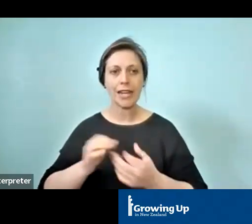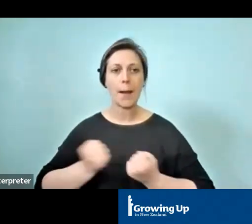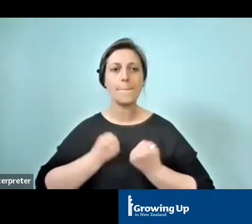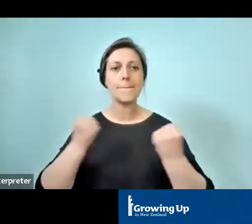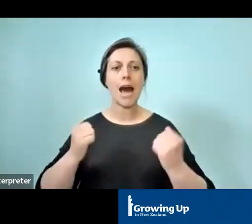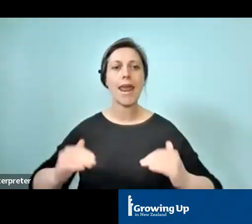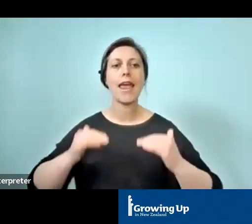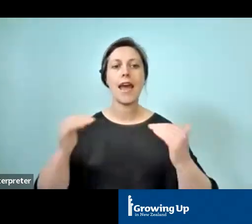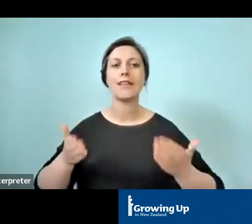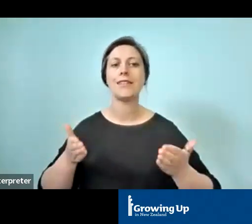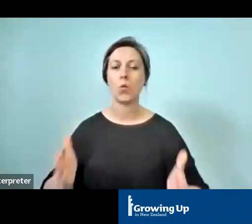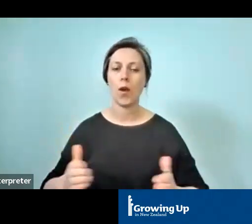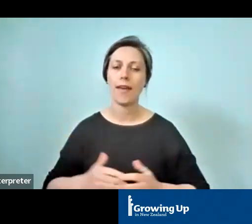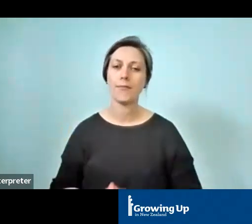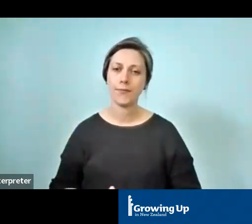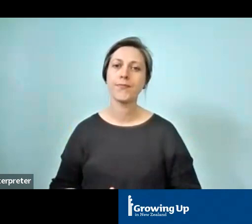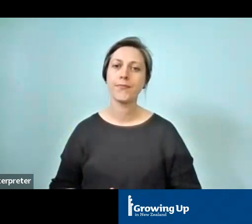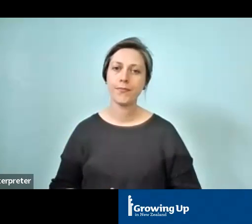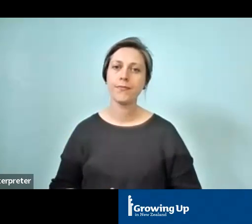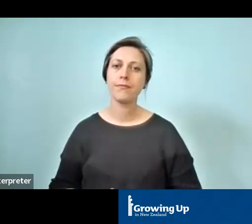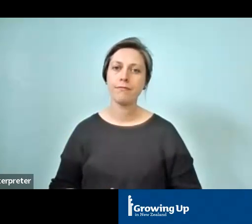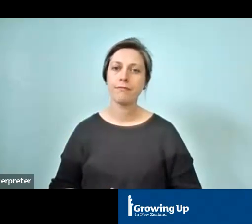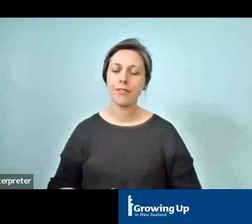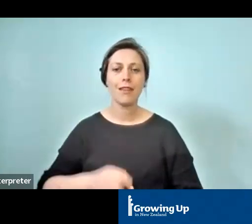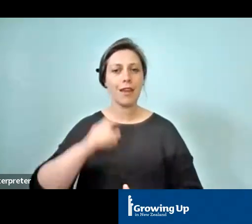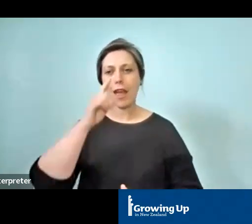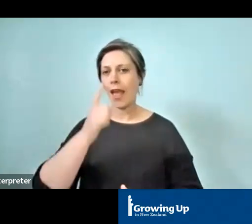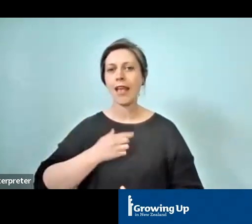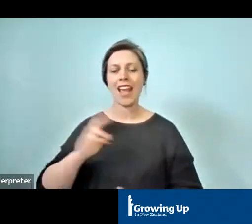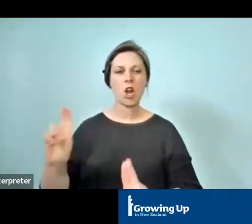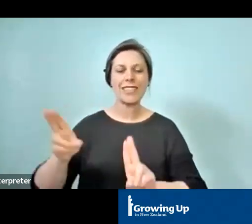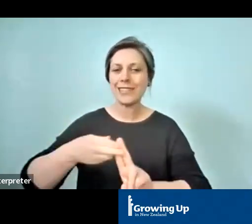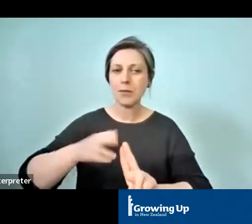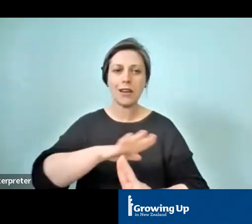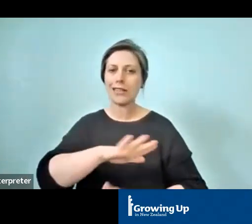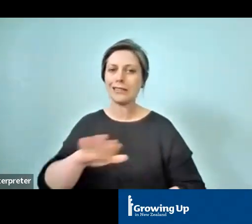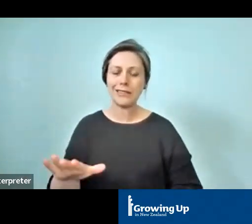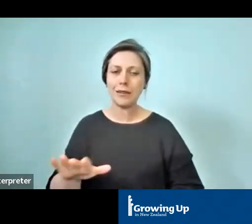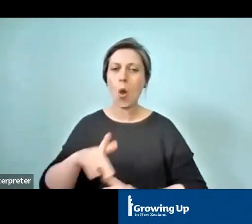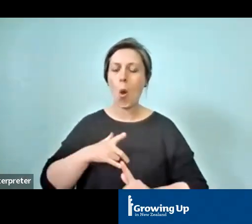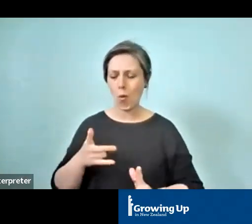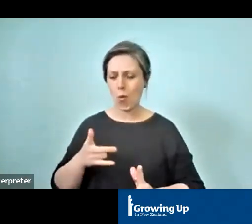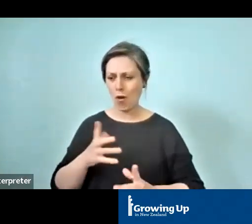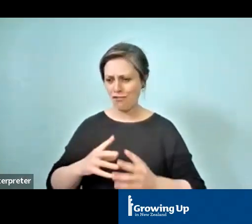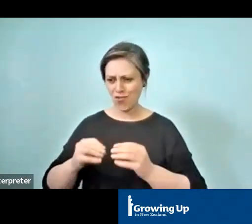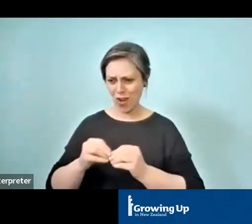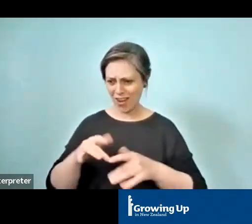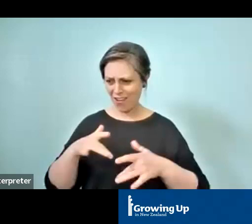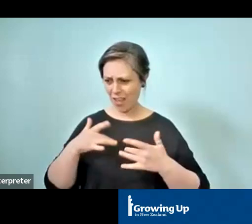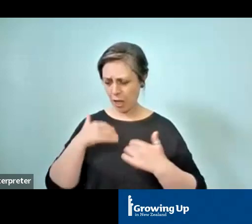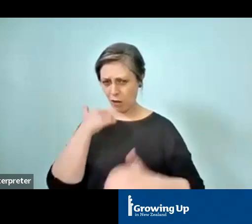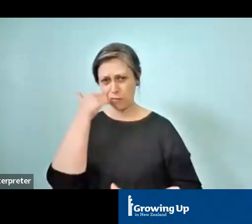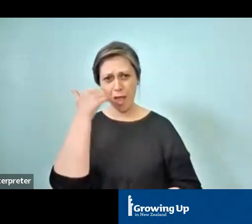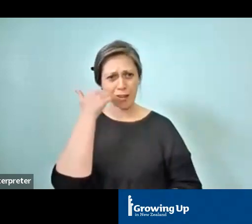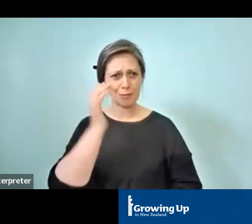way that doesn't stigmatize or create a sense of